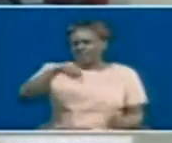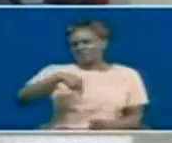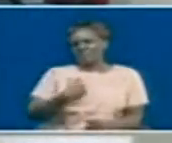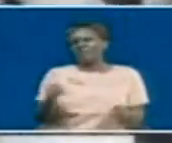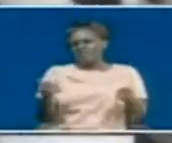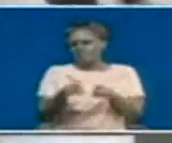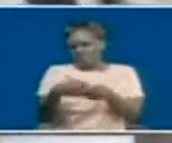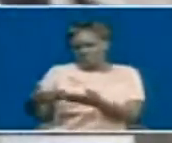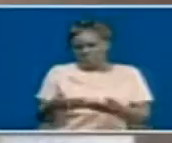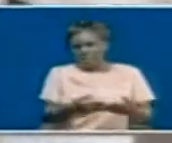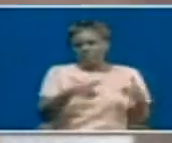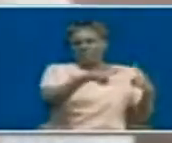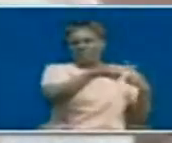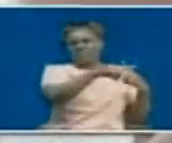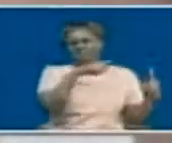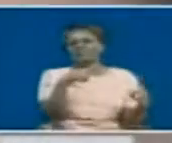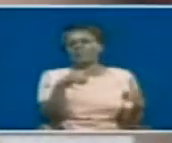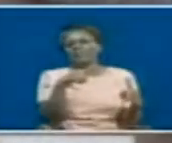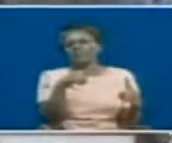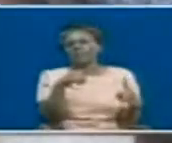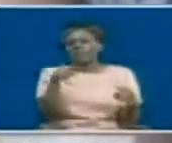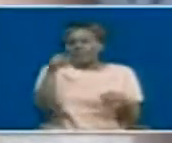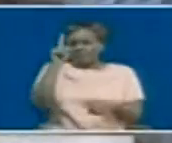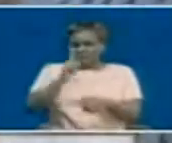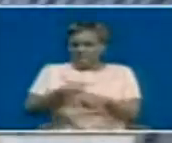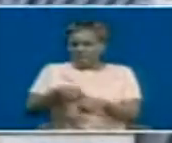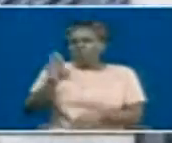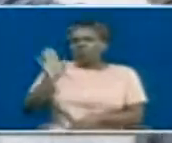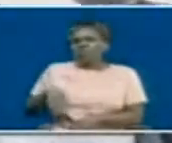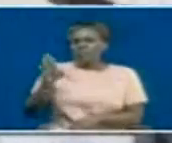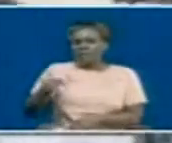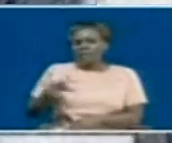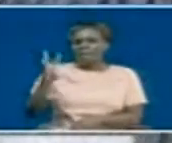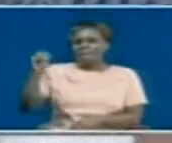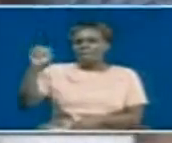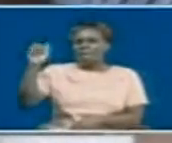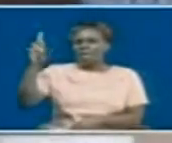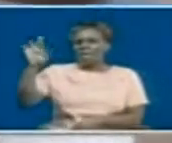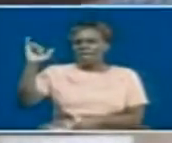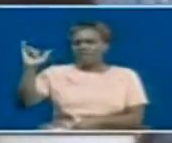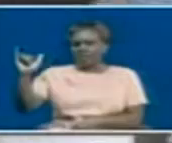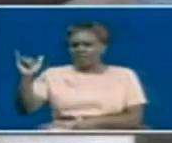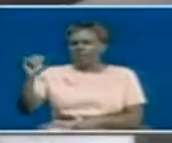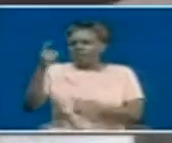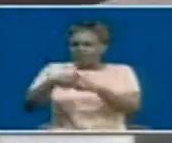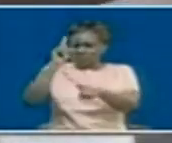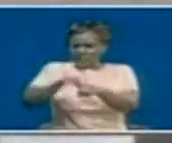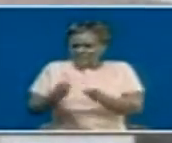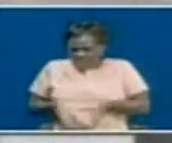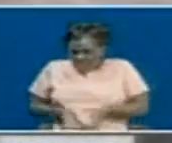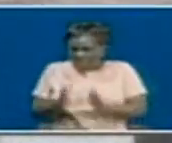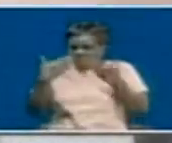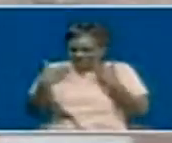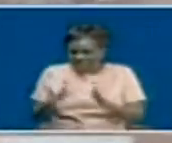of your baby. It's a feeling that a woman we will call Mary knows too well. From the minute she had her daughter,